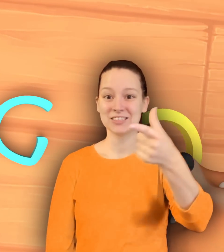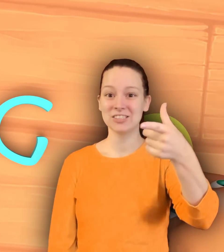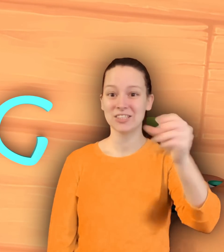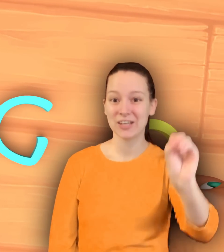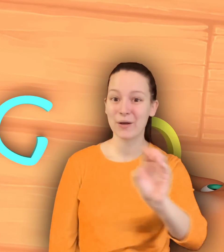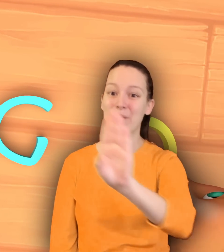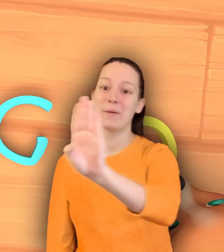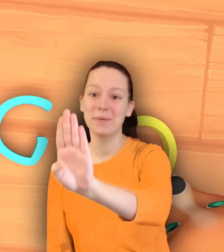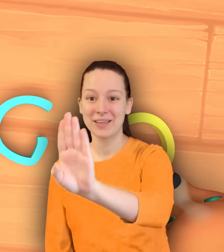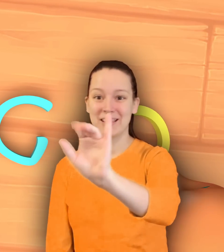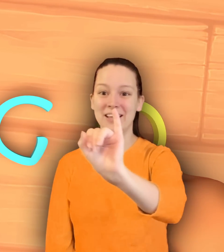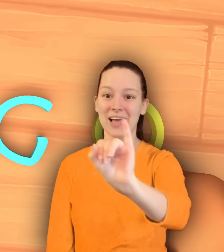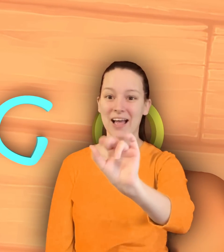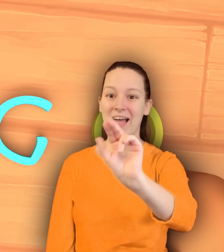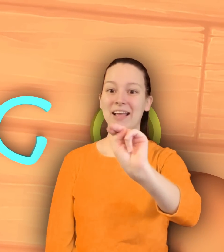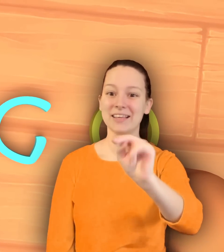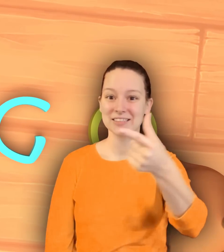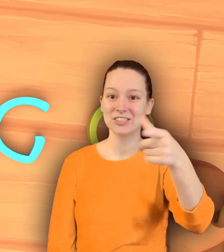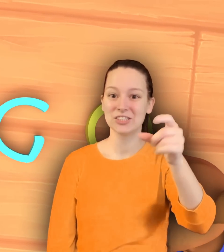B-I-N-G-O,